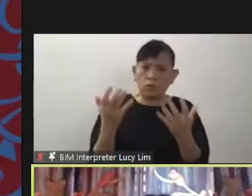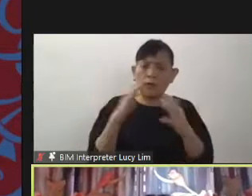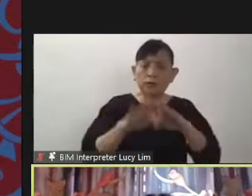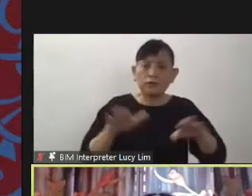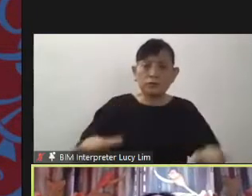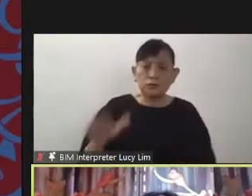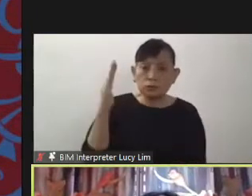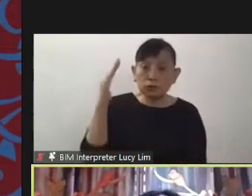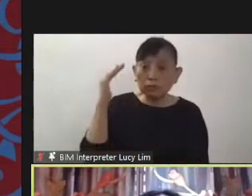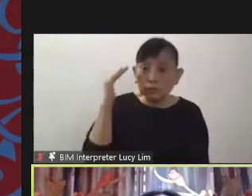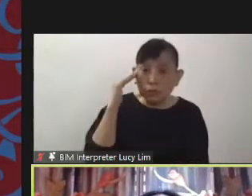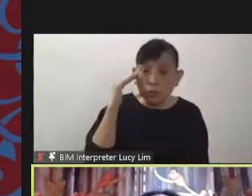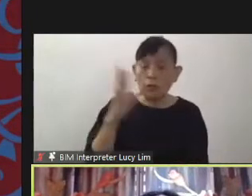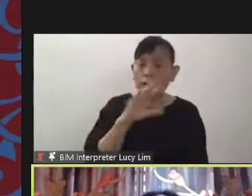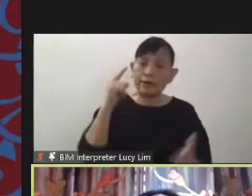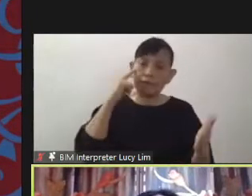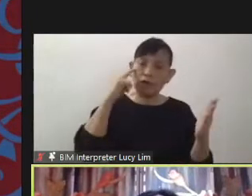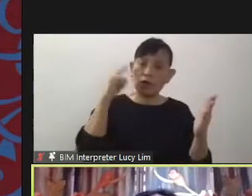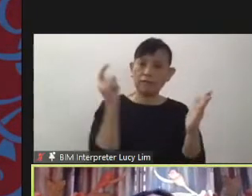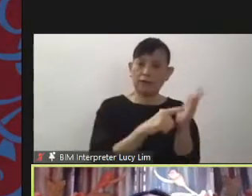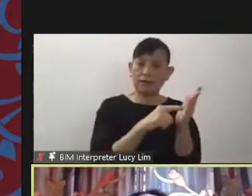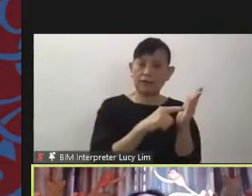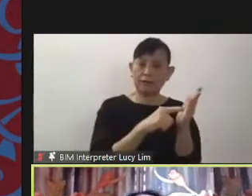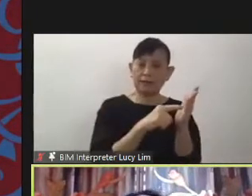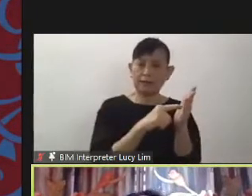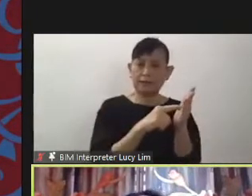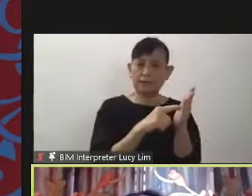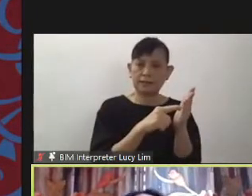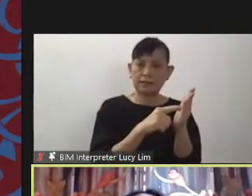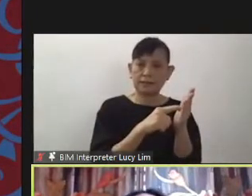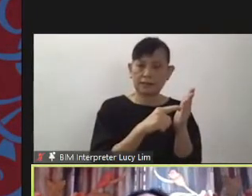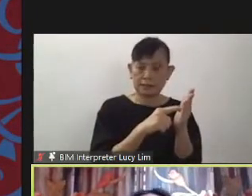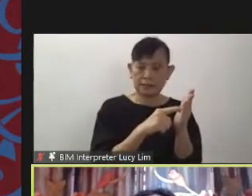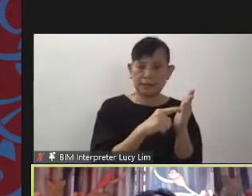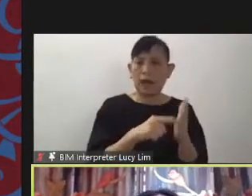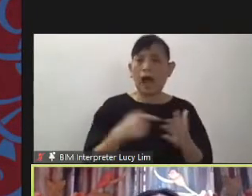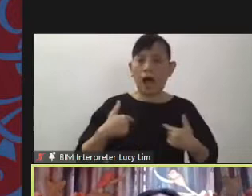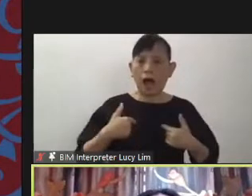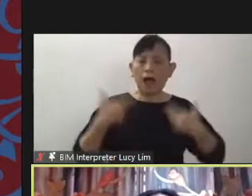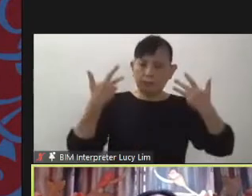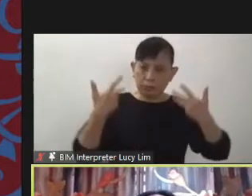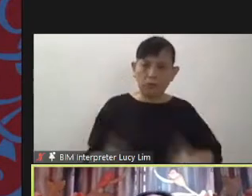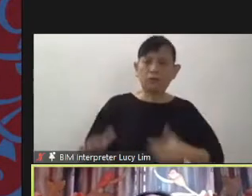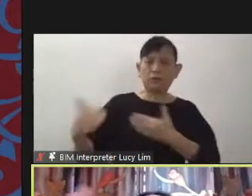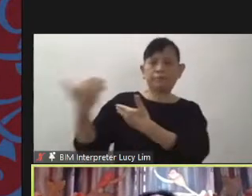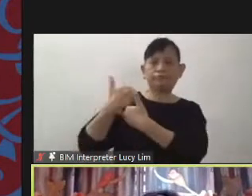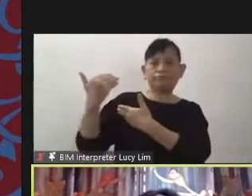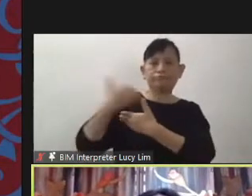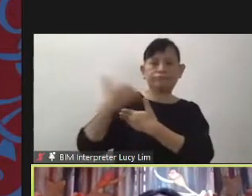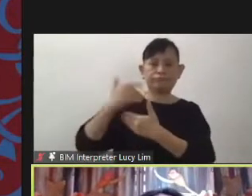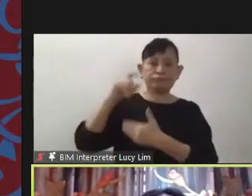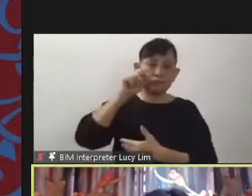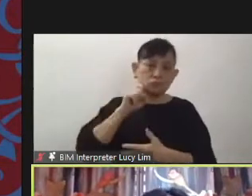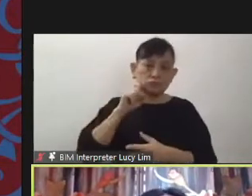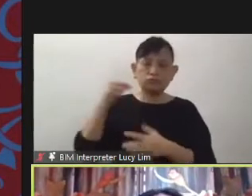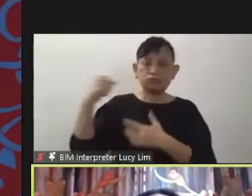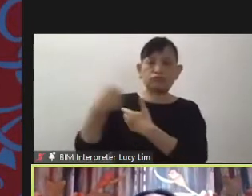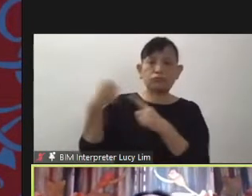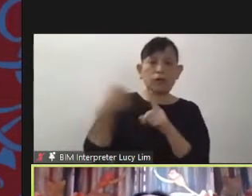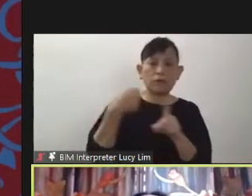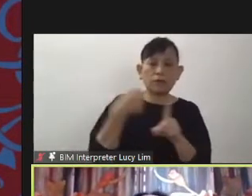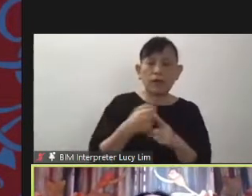them to be able to recognize it, only then can they know, let's just say, I've been sexually harassed, or I've been sexually assaulted. What do I need to do